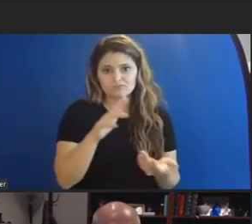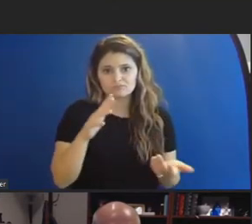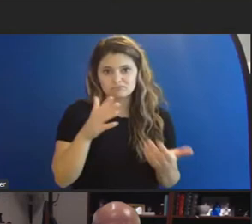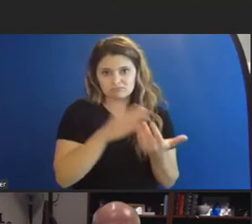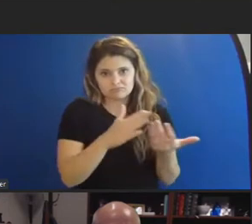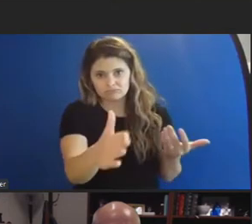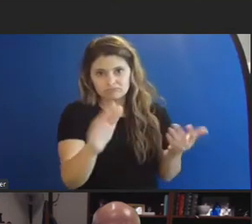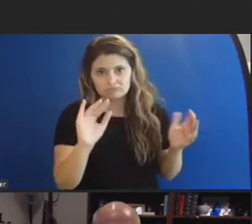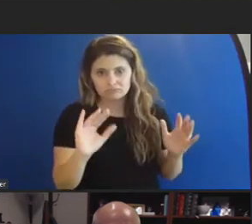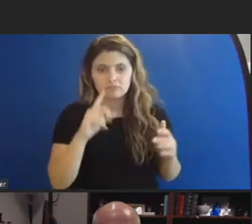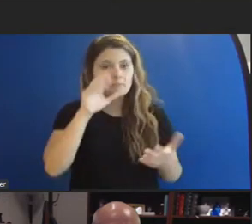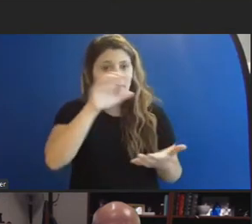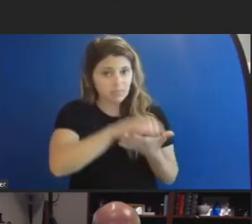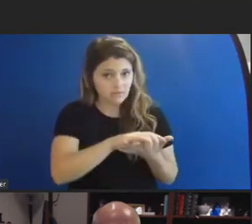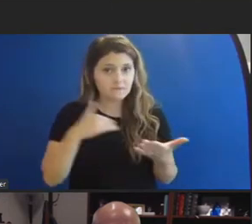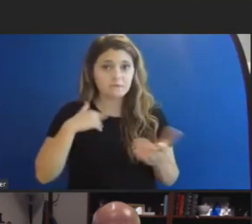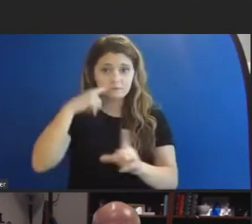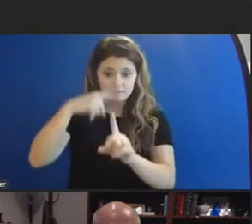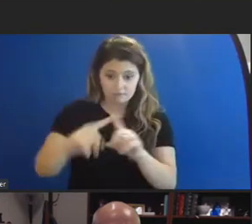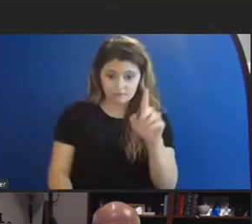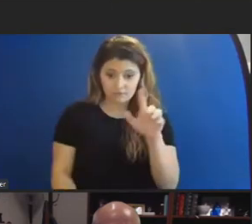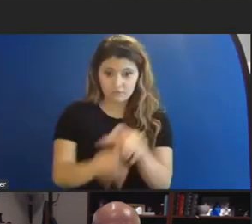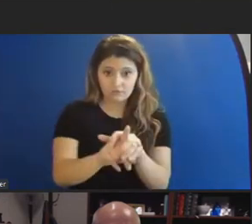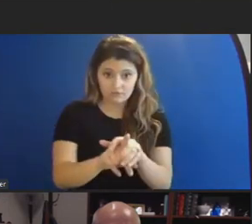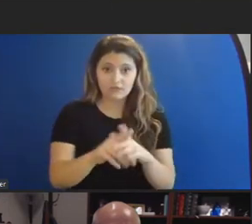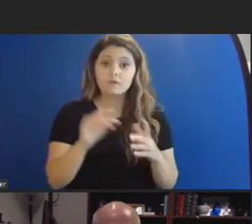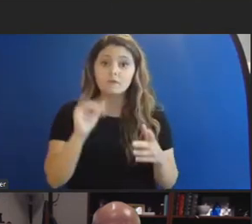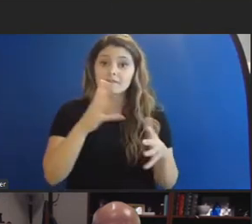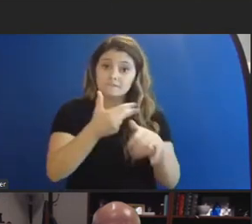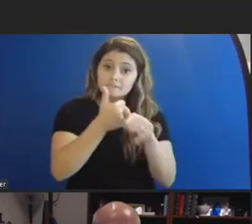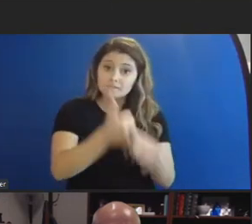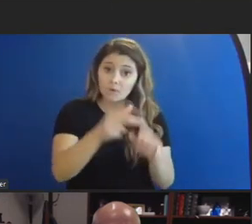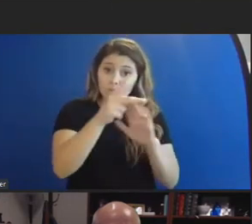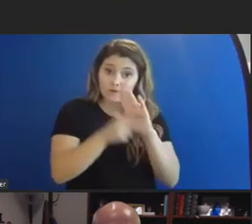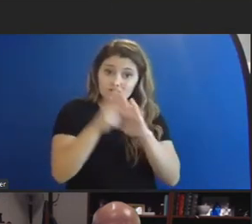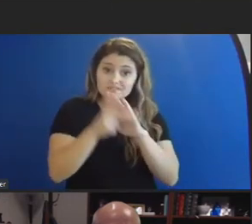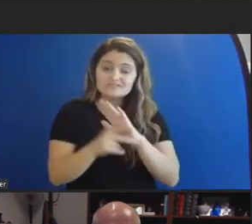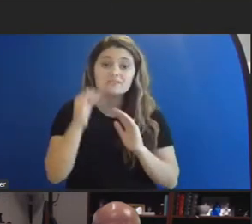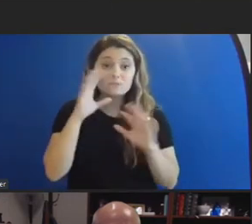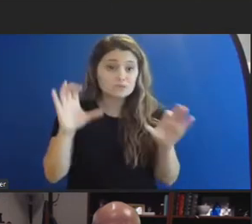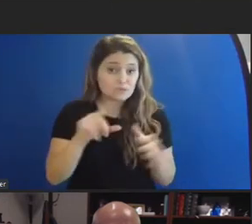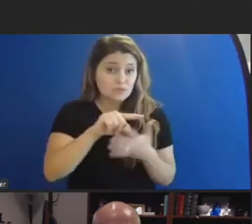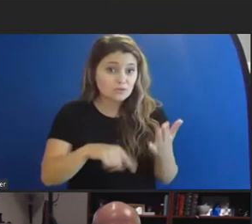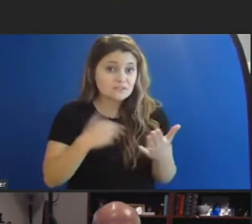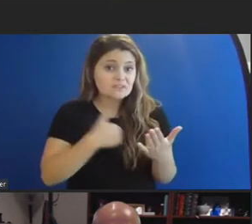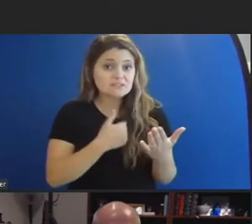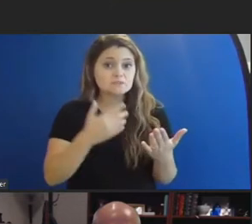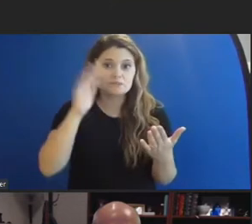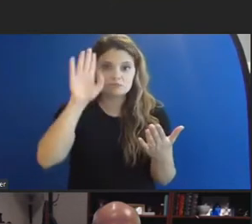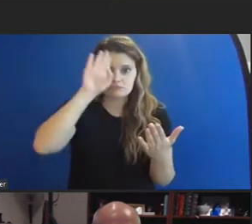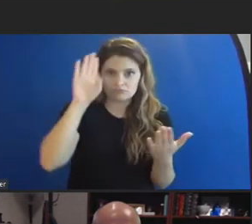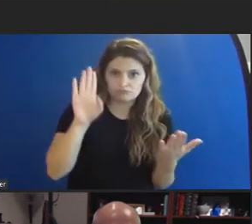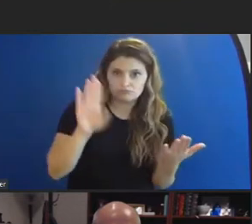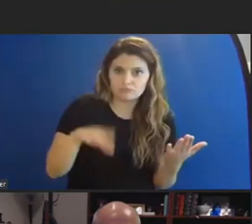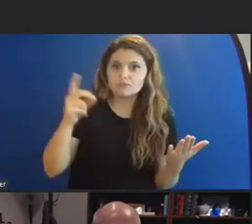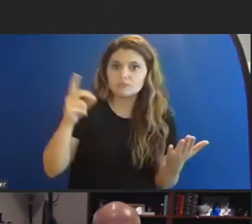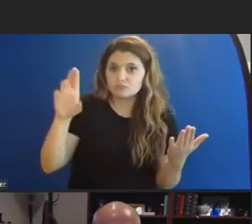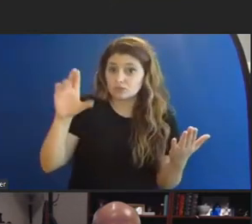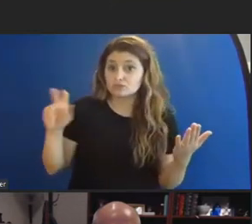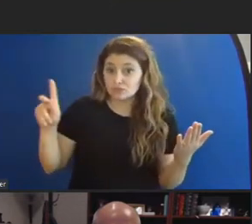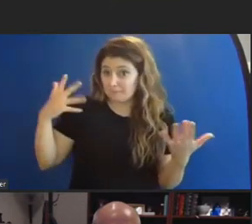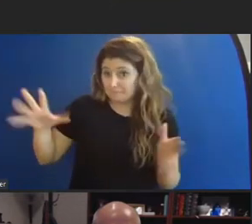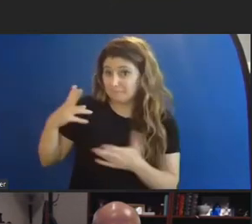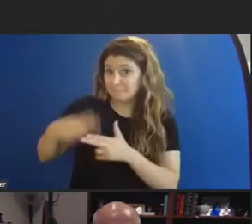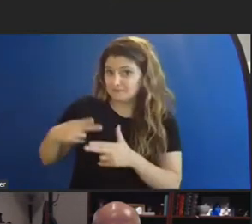We really believe when we have positive cases, if we follow our protocols and if we are doing those things we know that Dr. Cook talked about